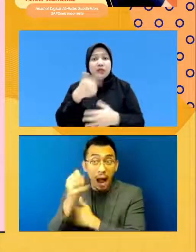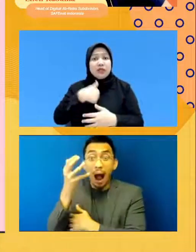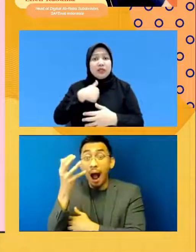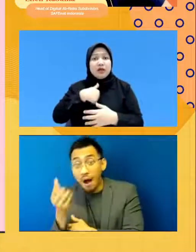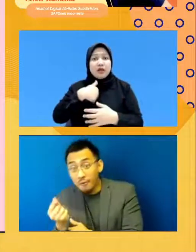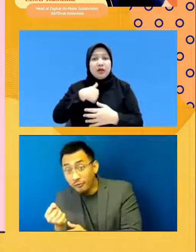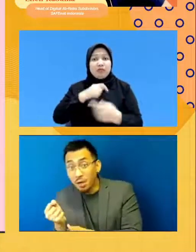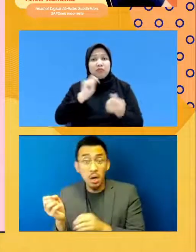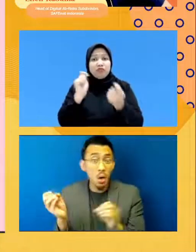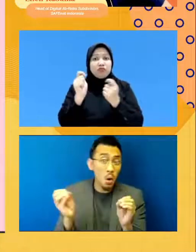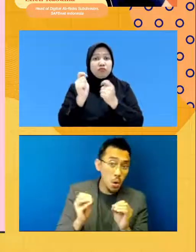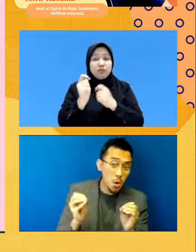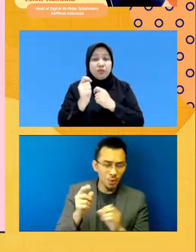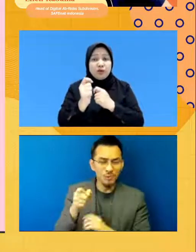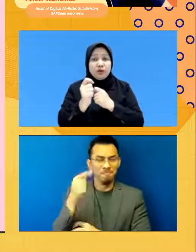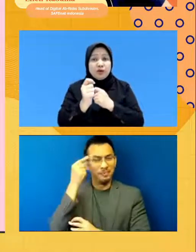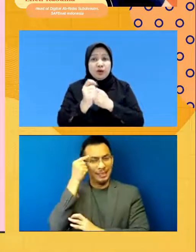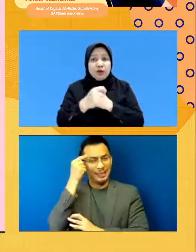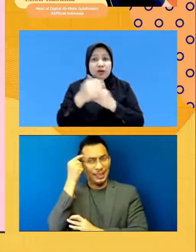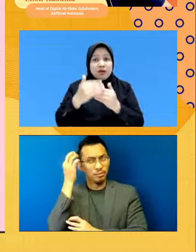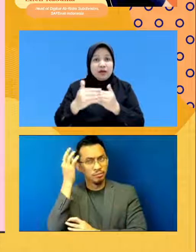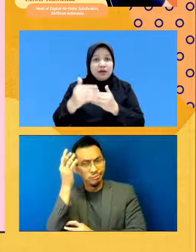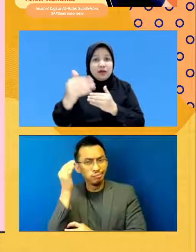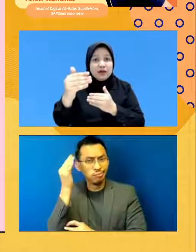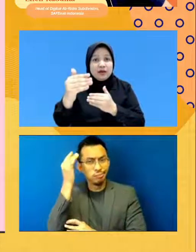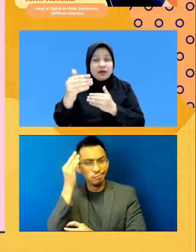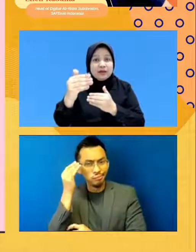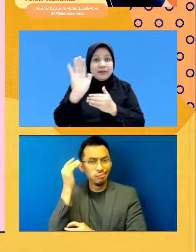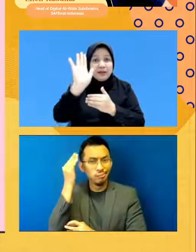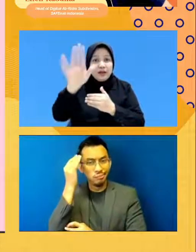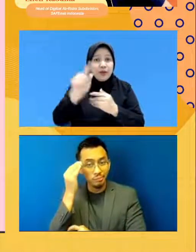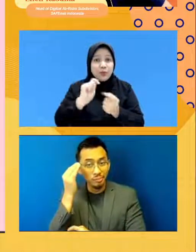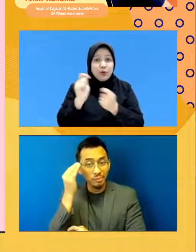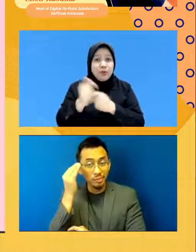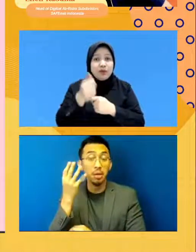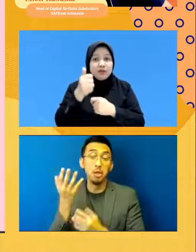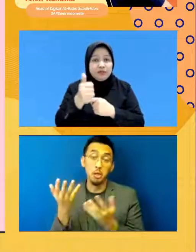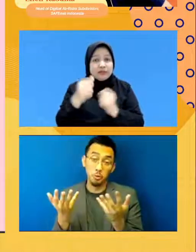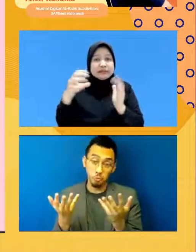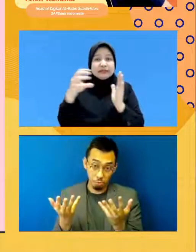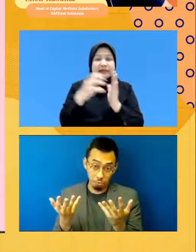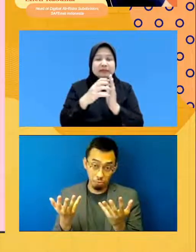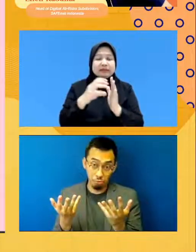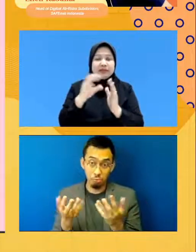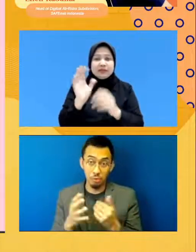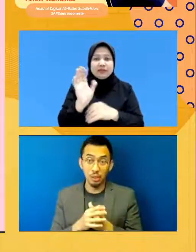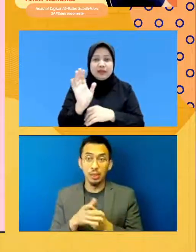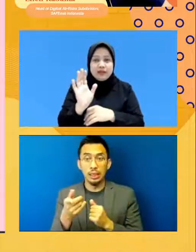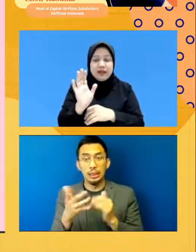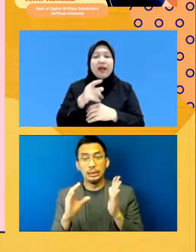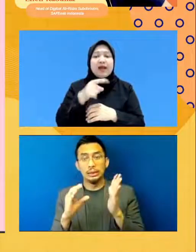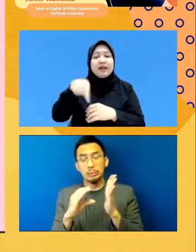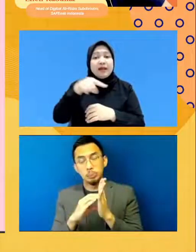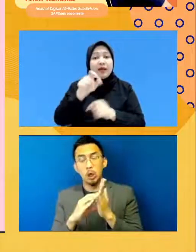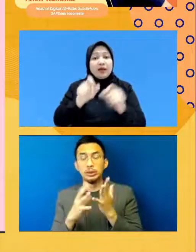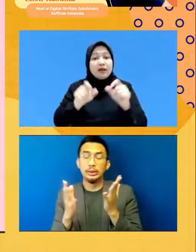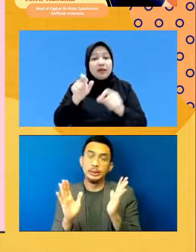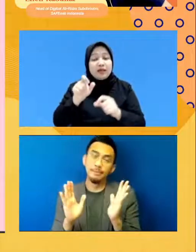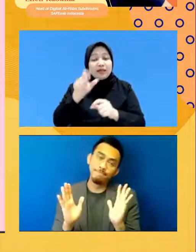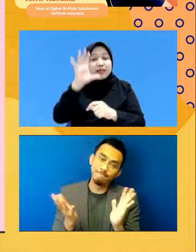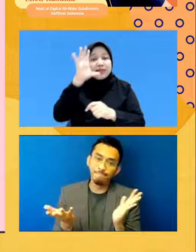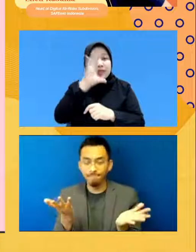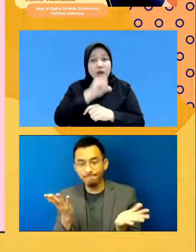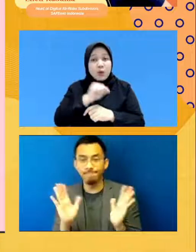along the time. So there is also, and then we also need to understand we need to